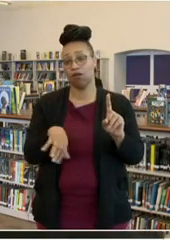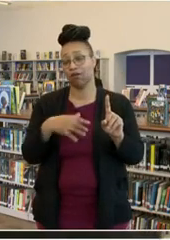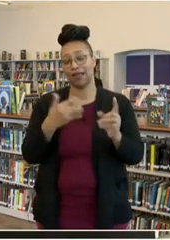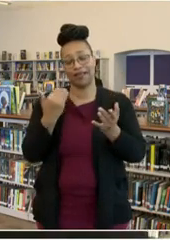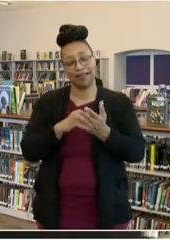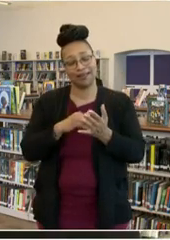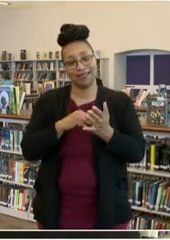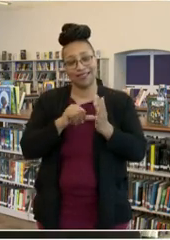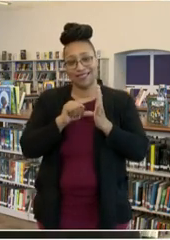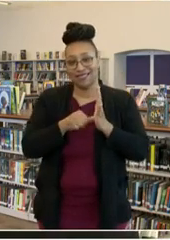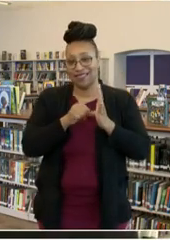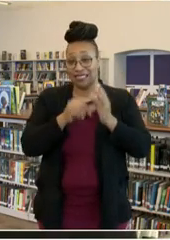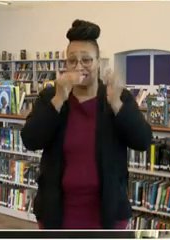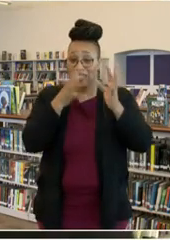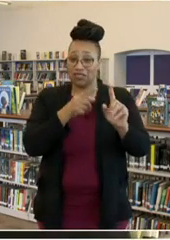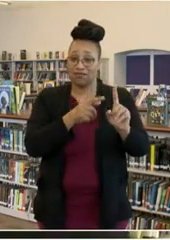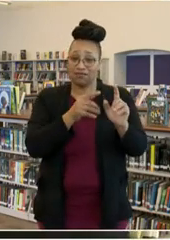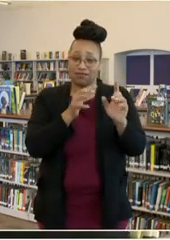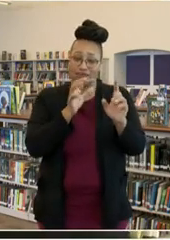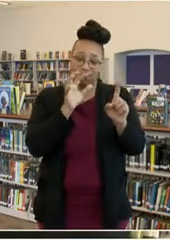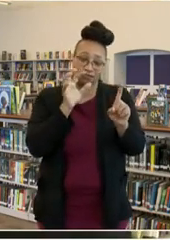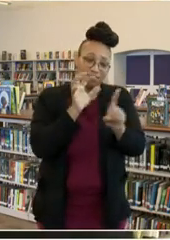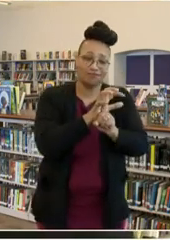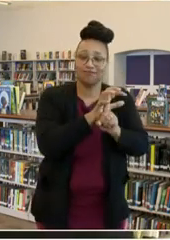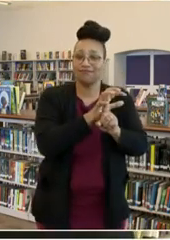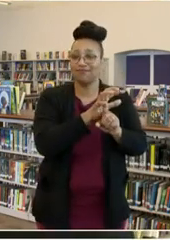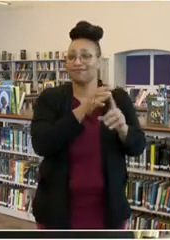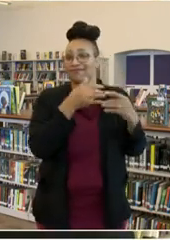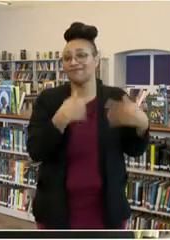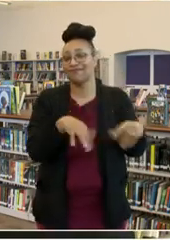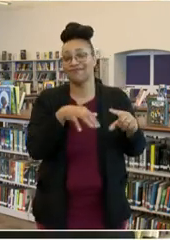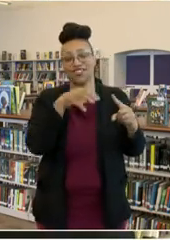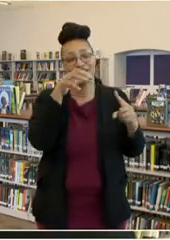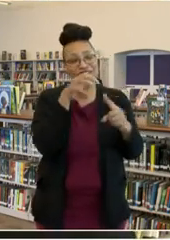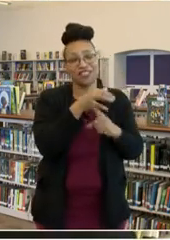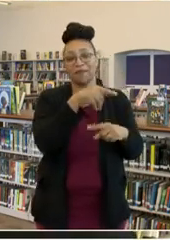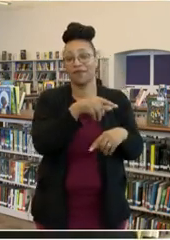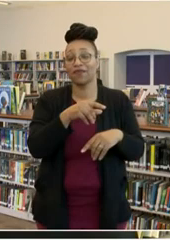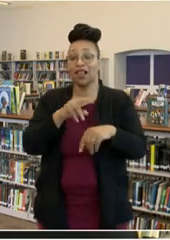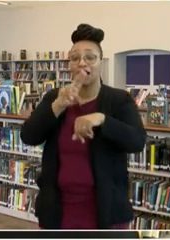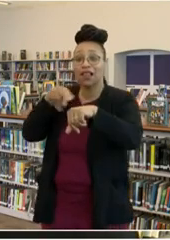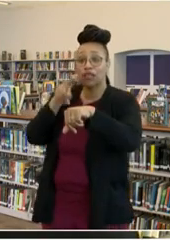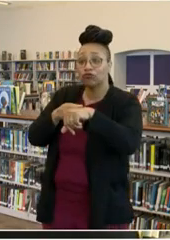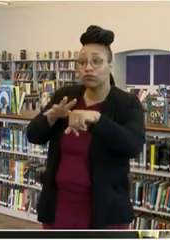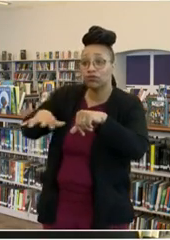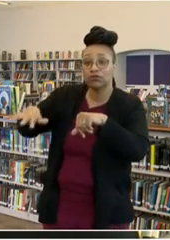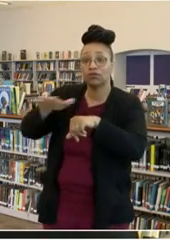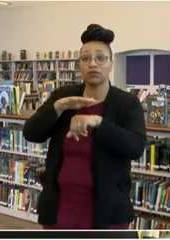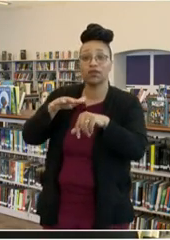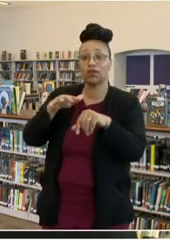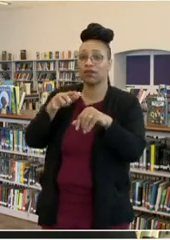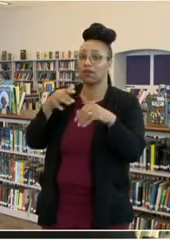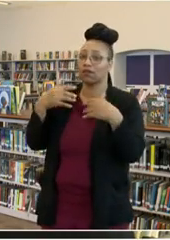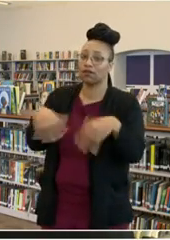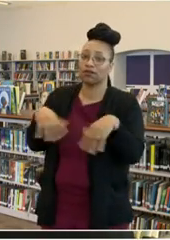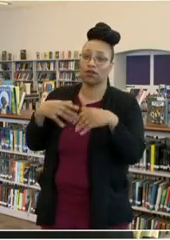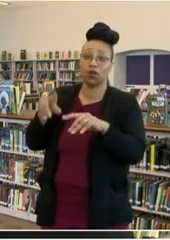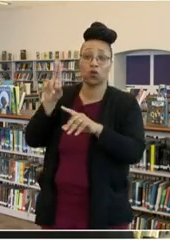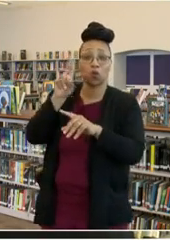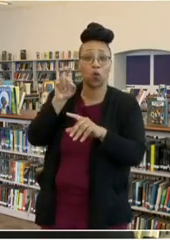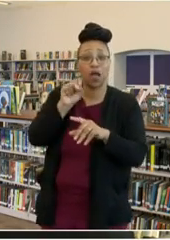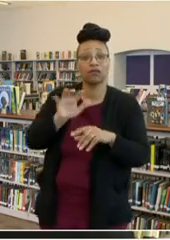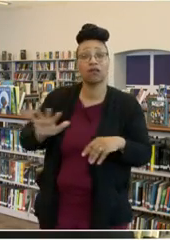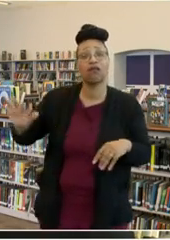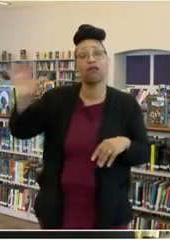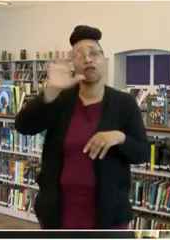Advisory Committee, both local experts and national individuals from all across the country that have weighed in on our standards to make